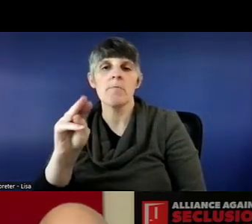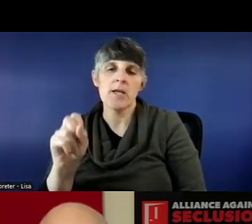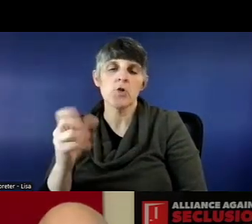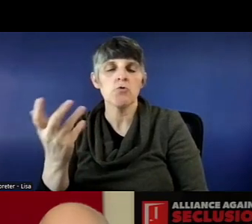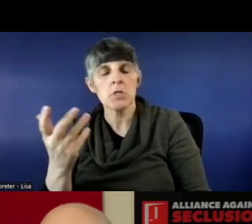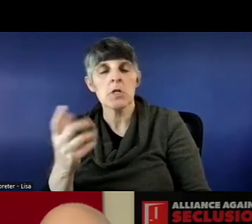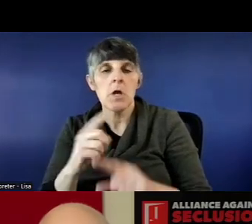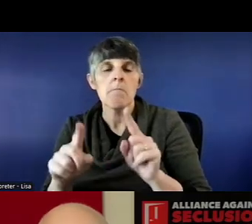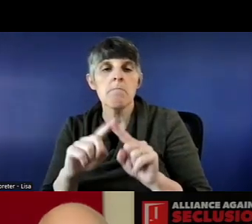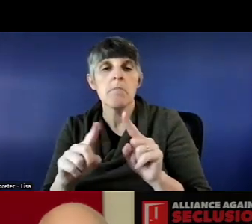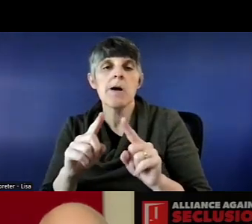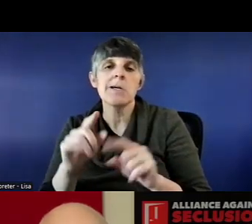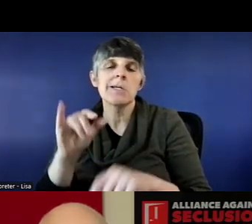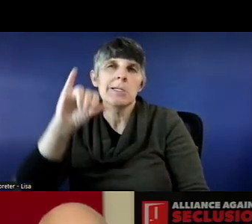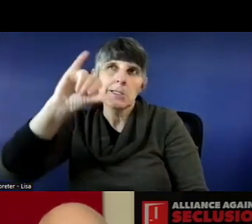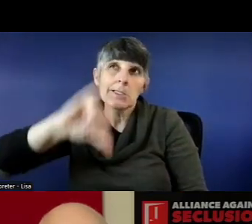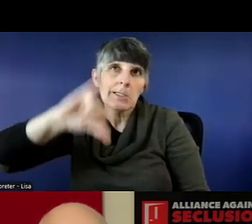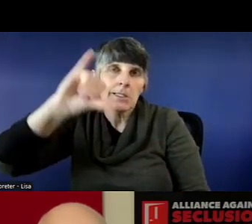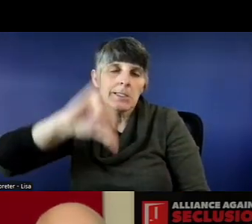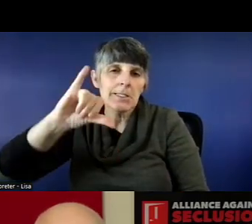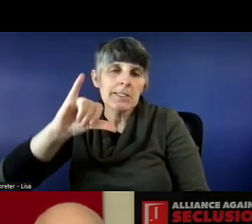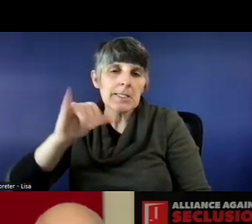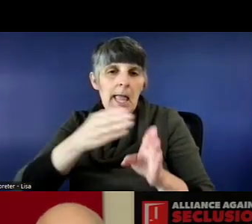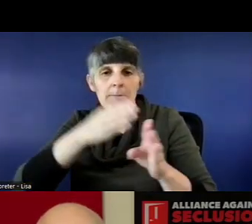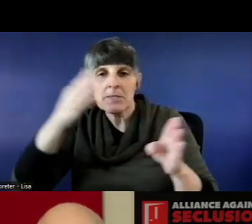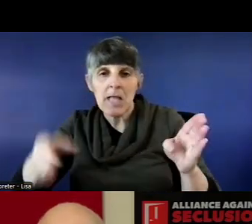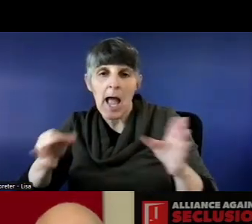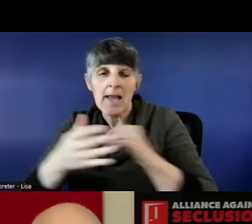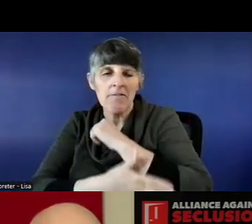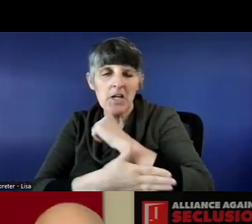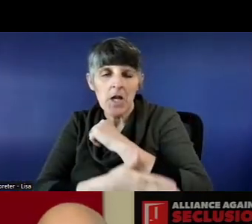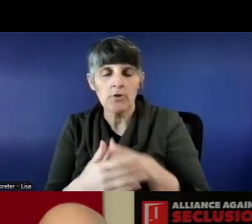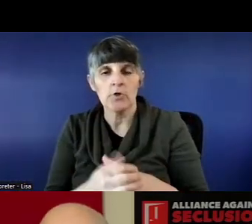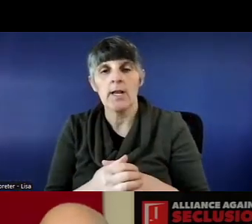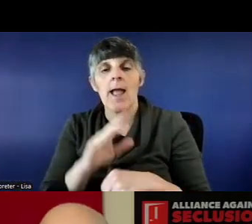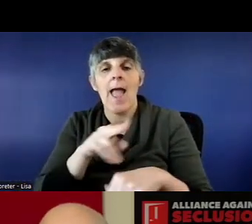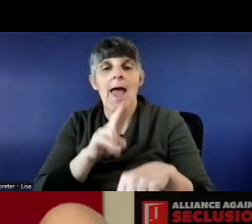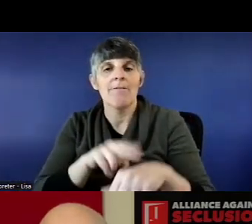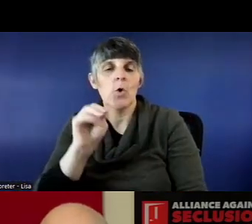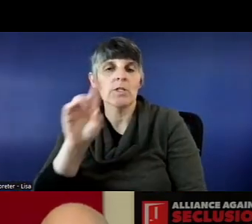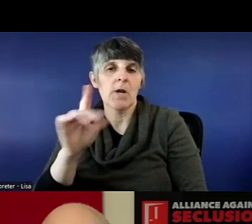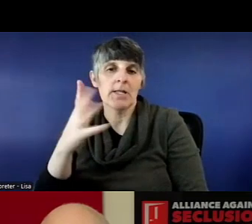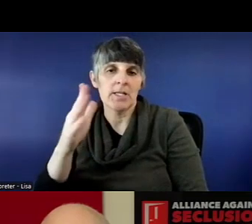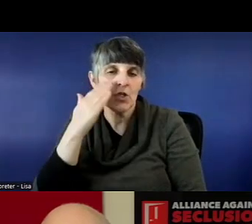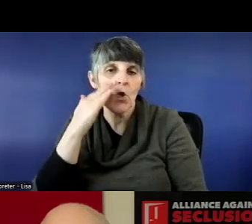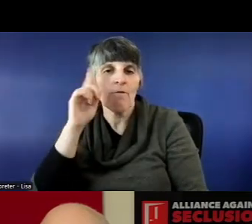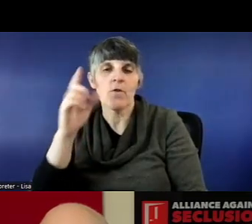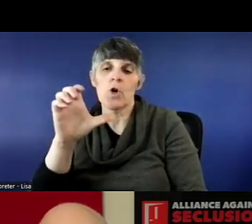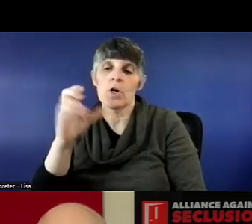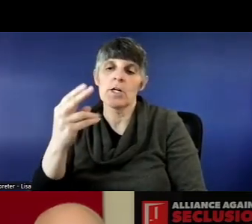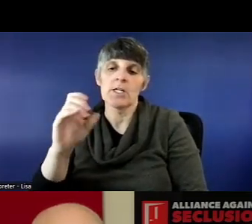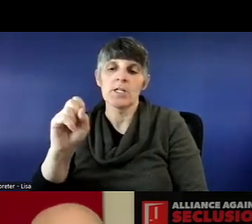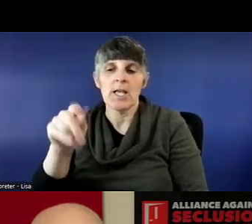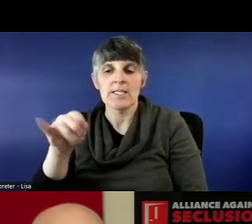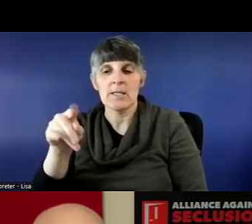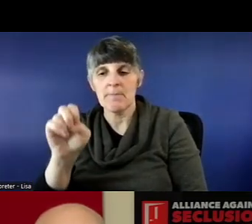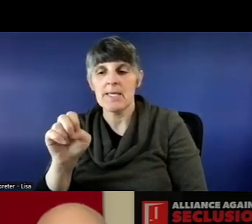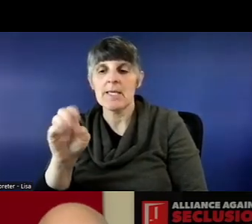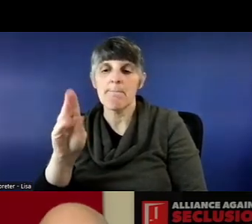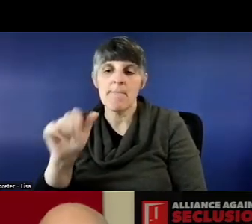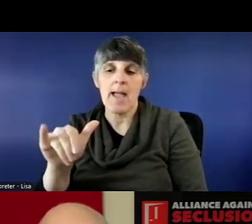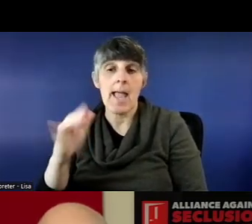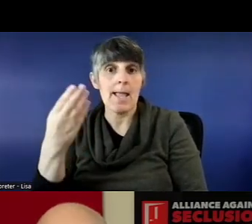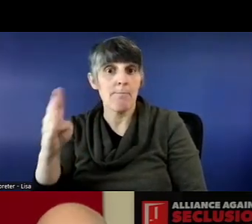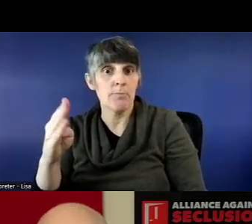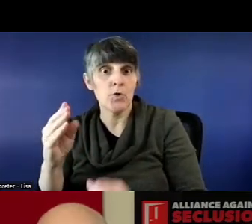but on the same side of the country here. And of course, Maryland is known for the Chesapeake Bay and blue crabs. So if you're in